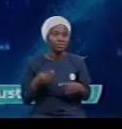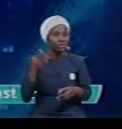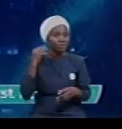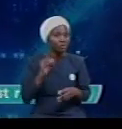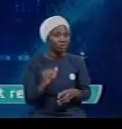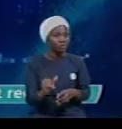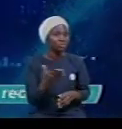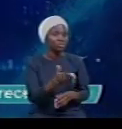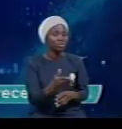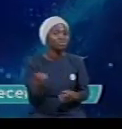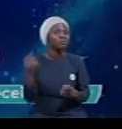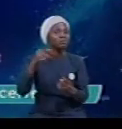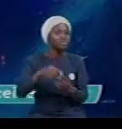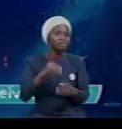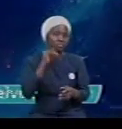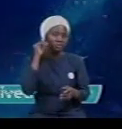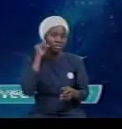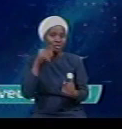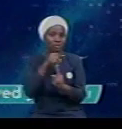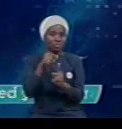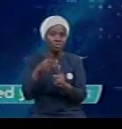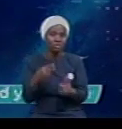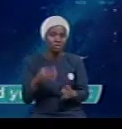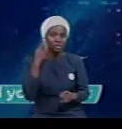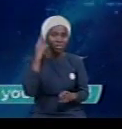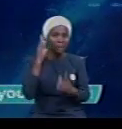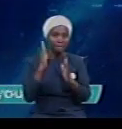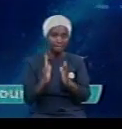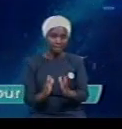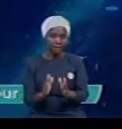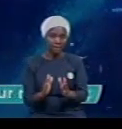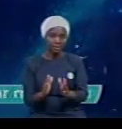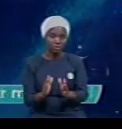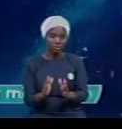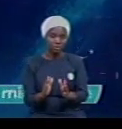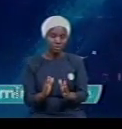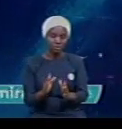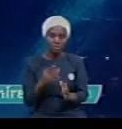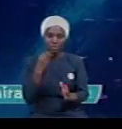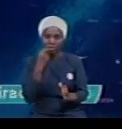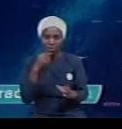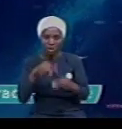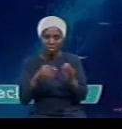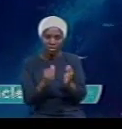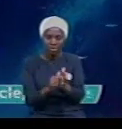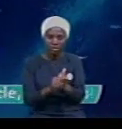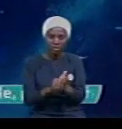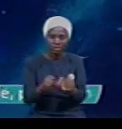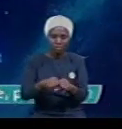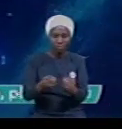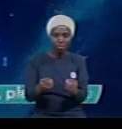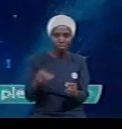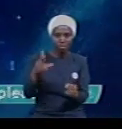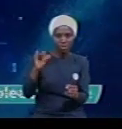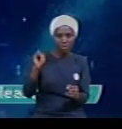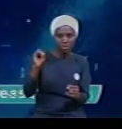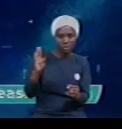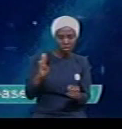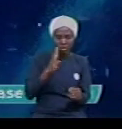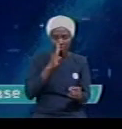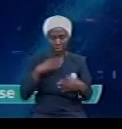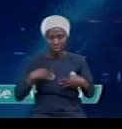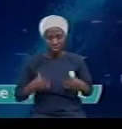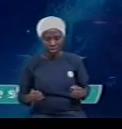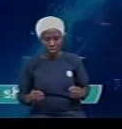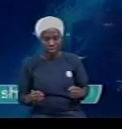yesterday, when the GS mentioned that broken rib be healed, and I